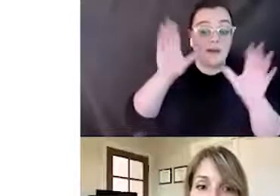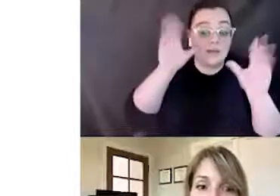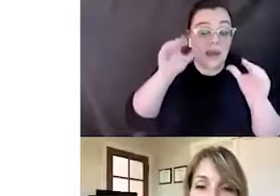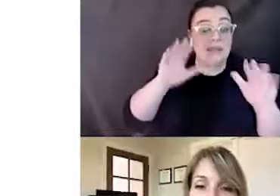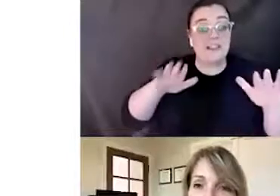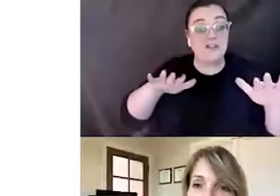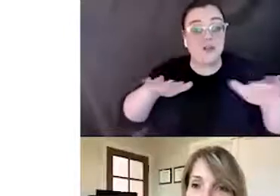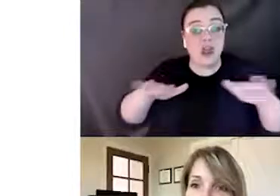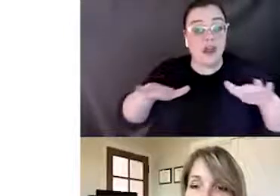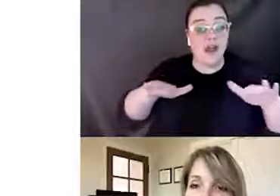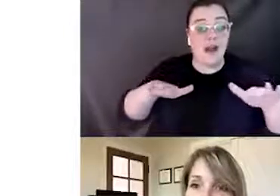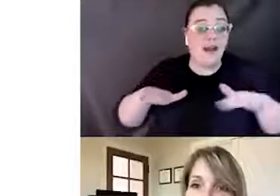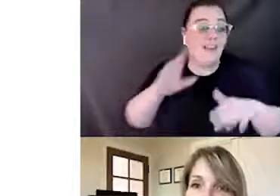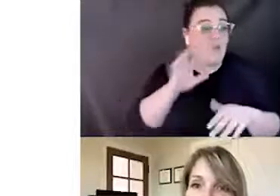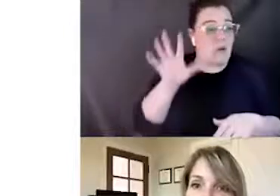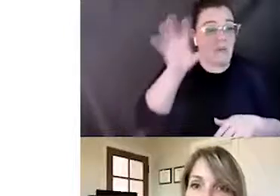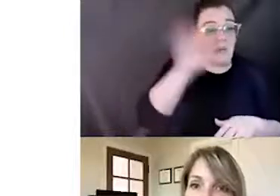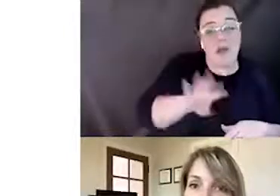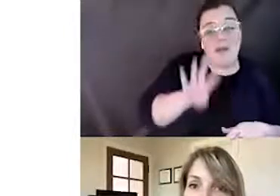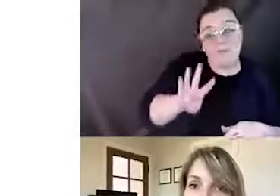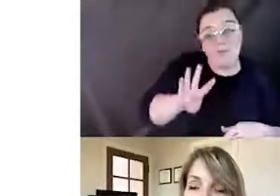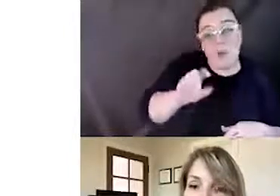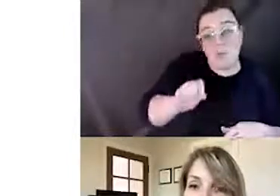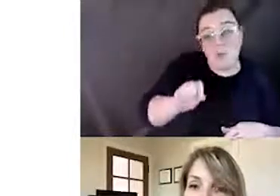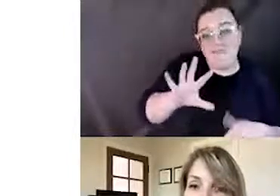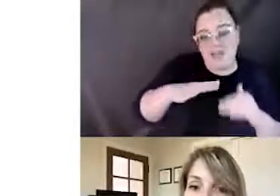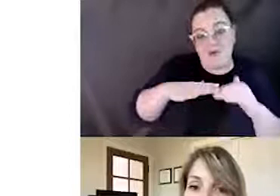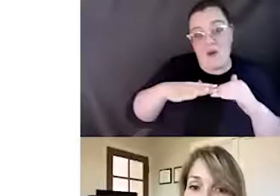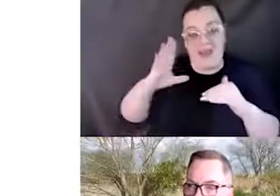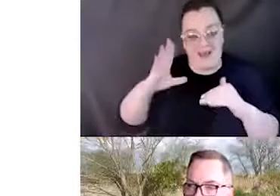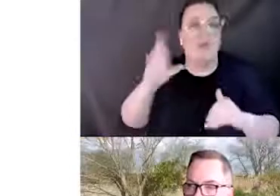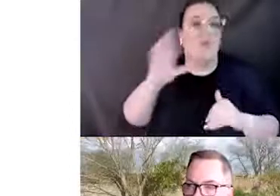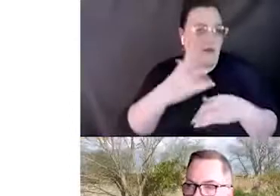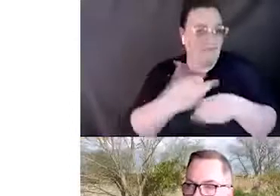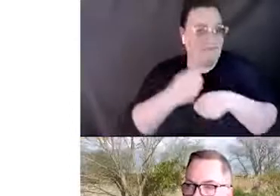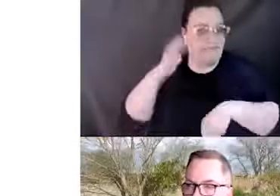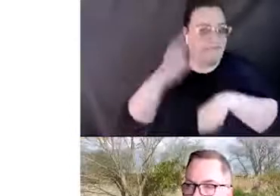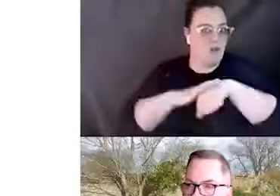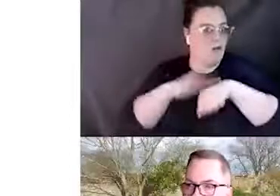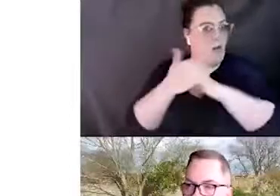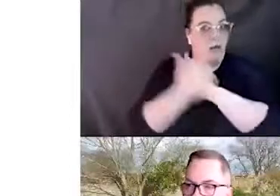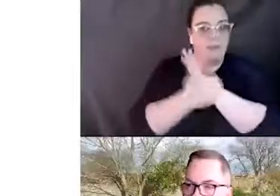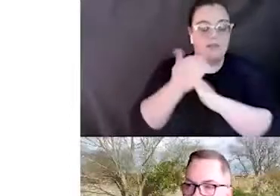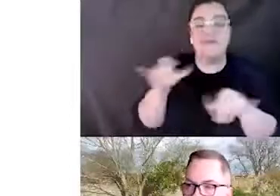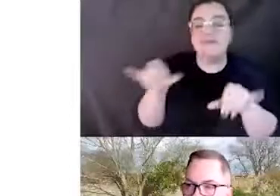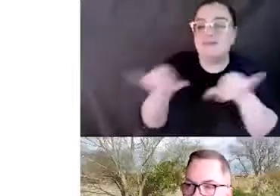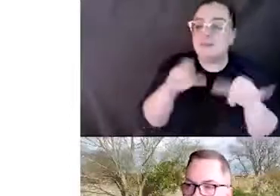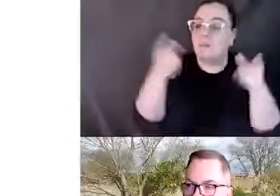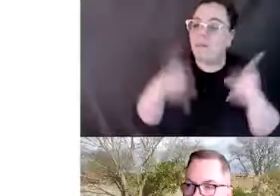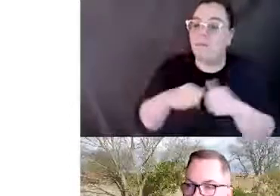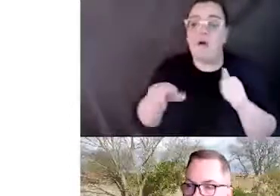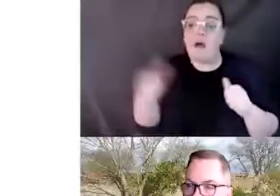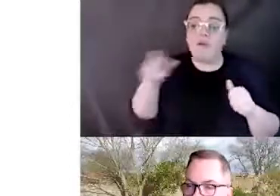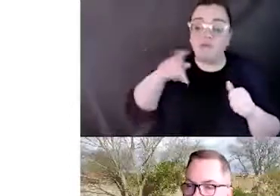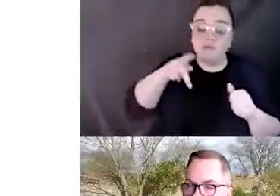estimated magnitude 4.5 earthquake or higher, you would receive the alert, much like happens for the other apps,